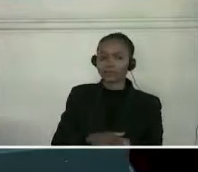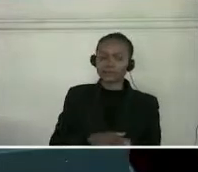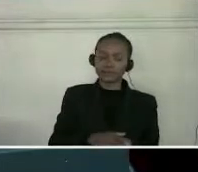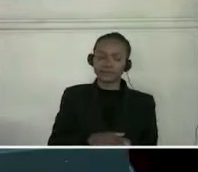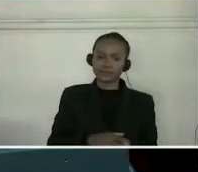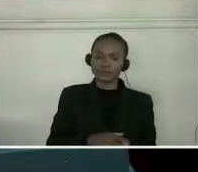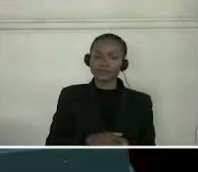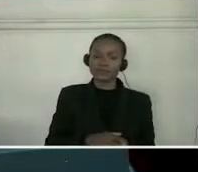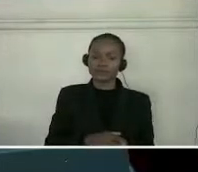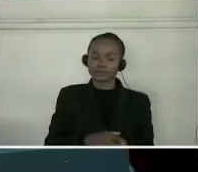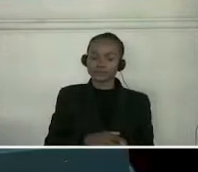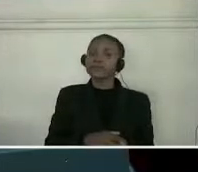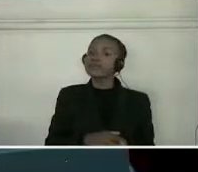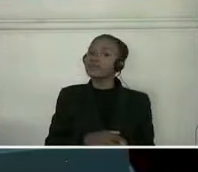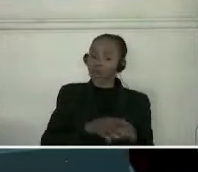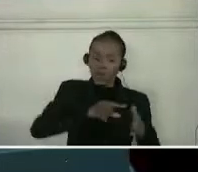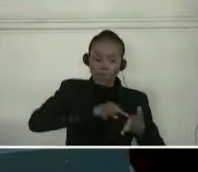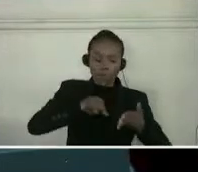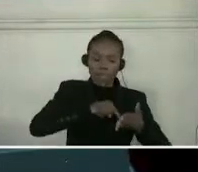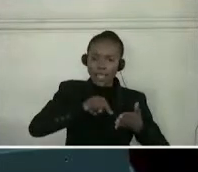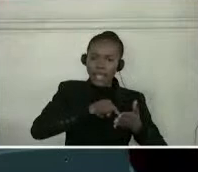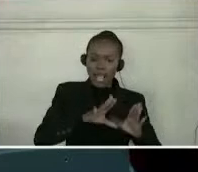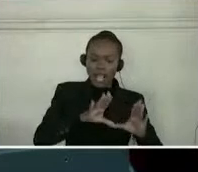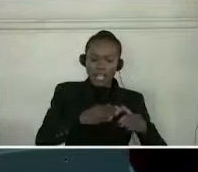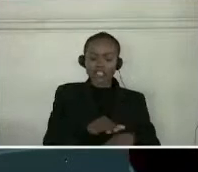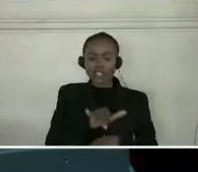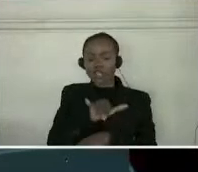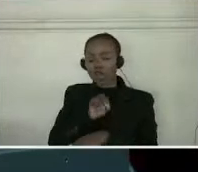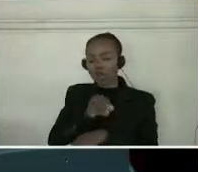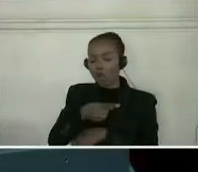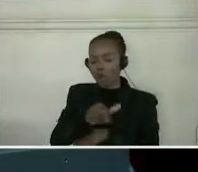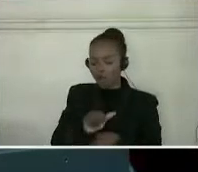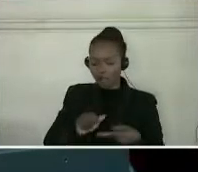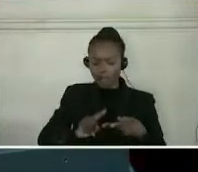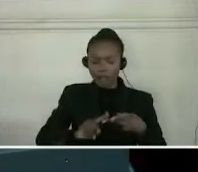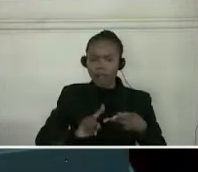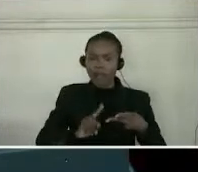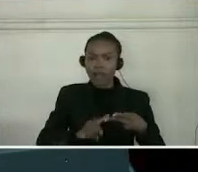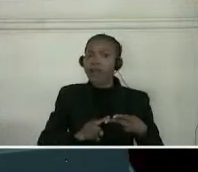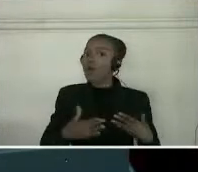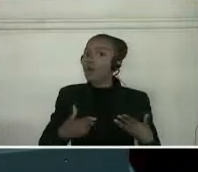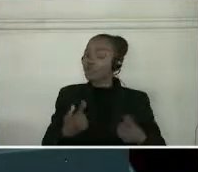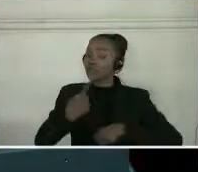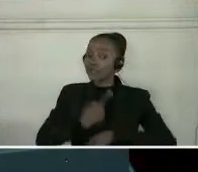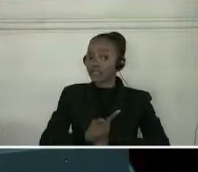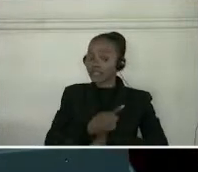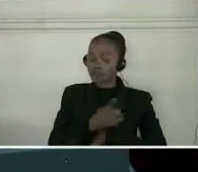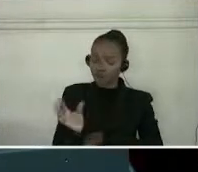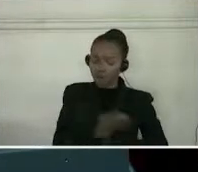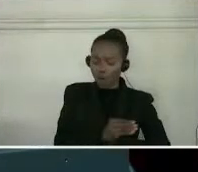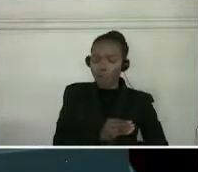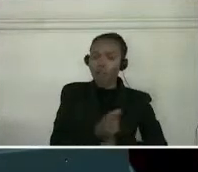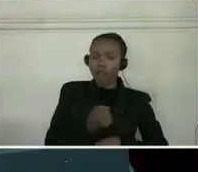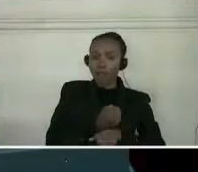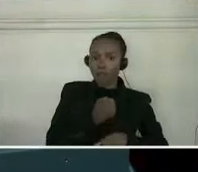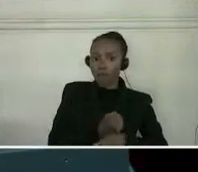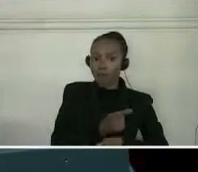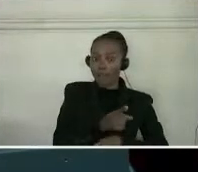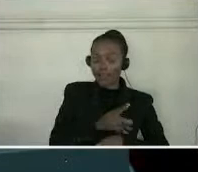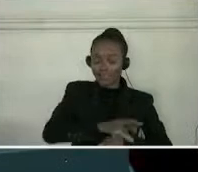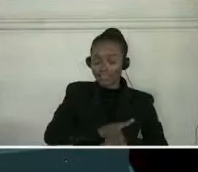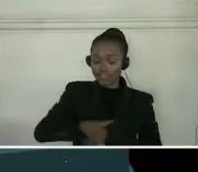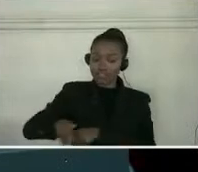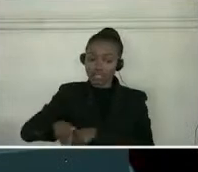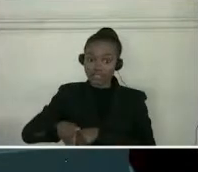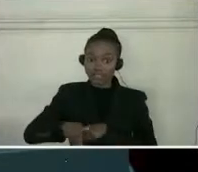programs fitness classes yoga and wineless days all work and play district structures have